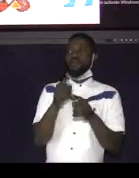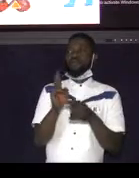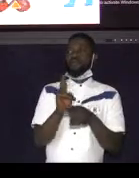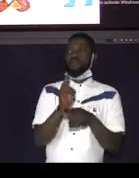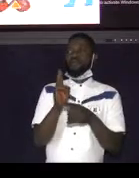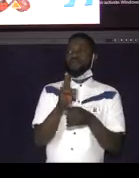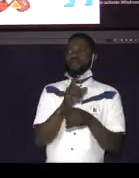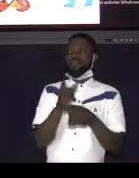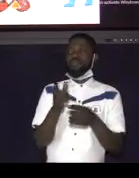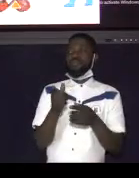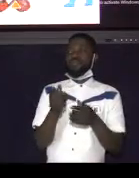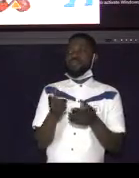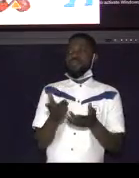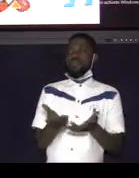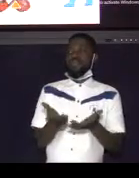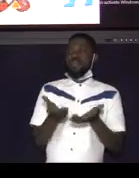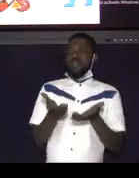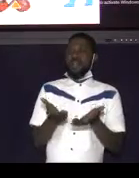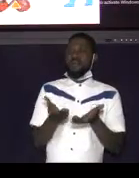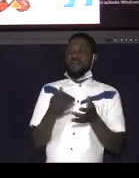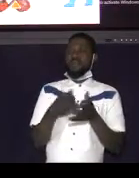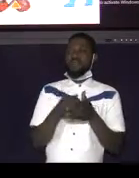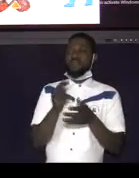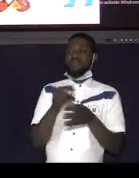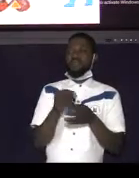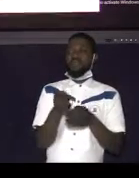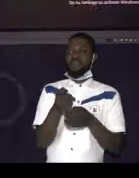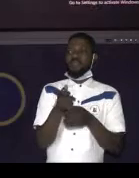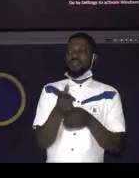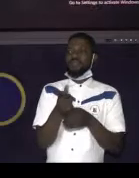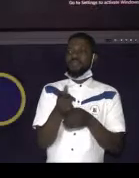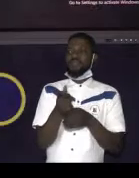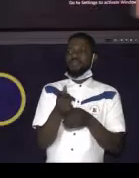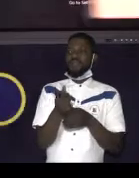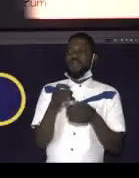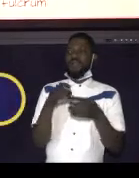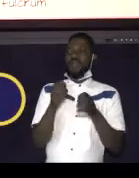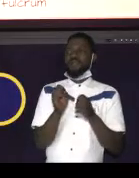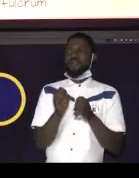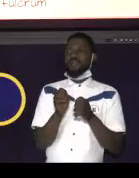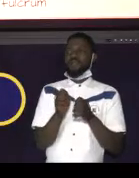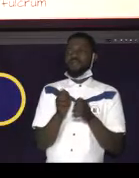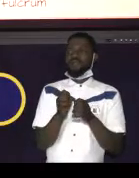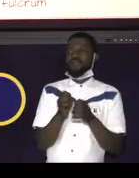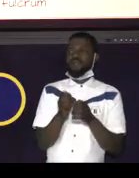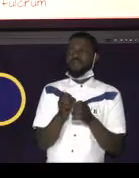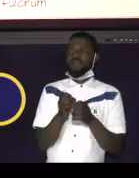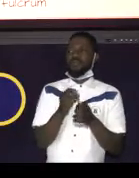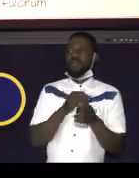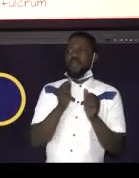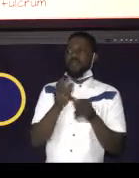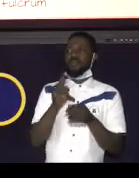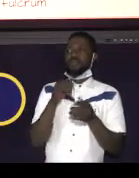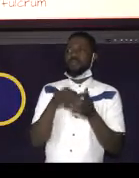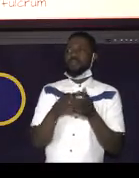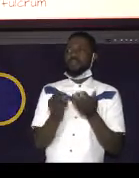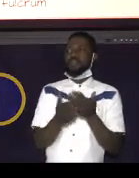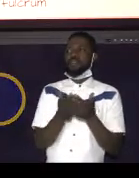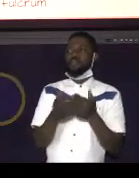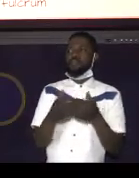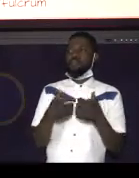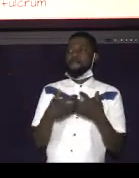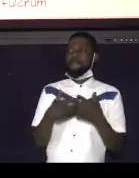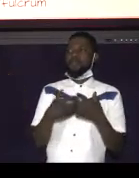a lever, it requires little effort from the user. I can use this simple machine to push